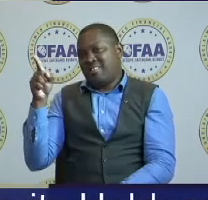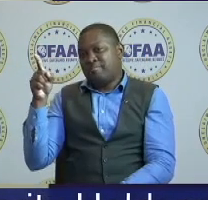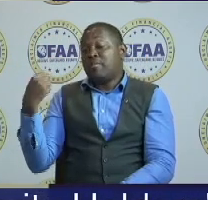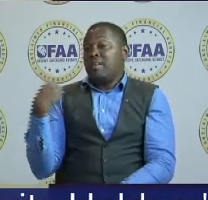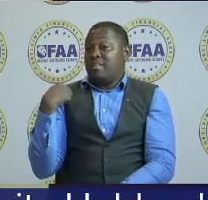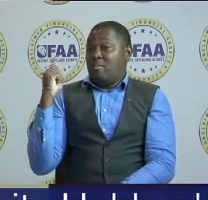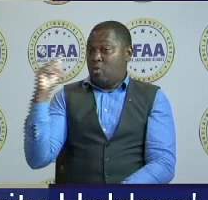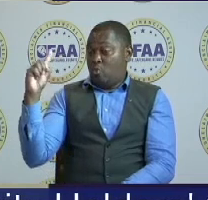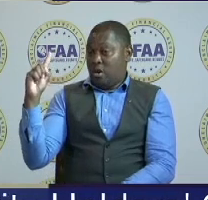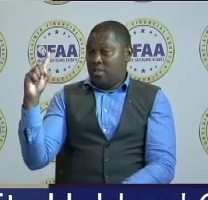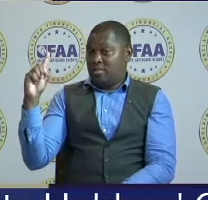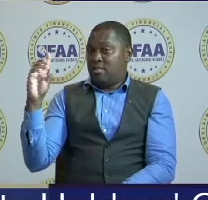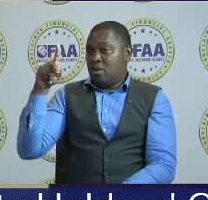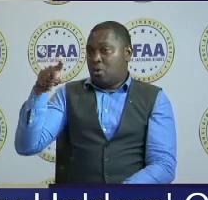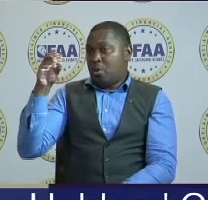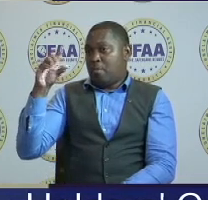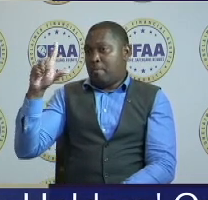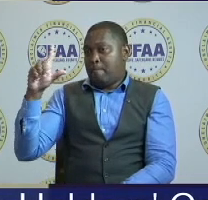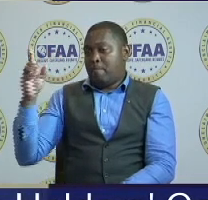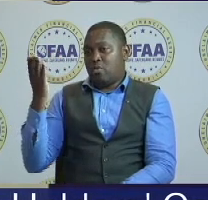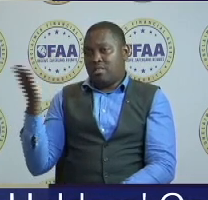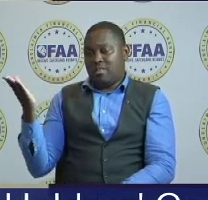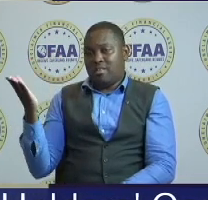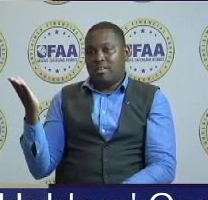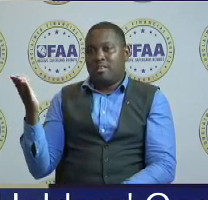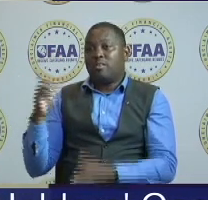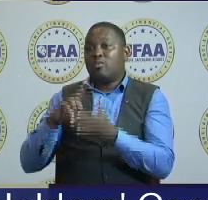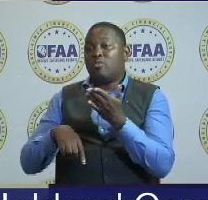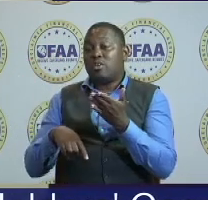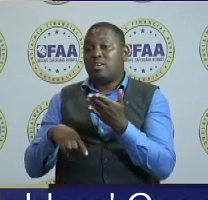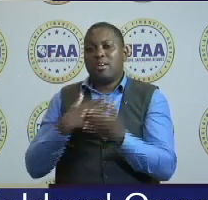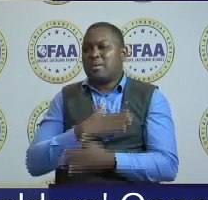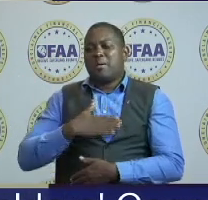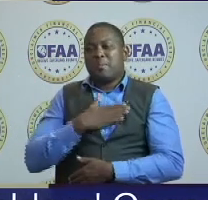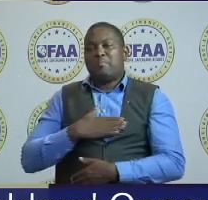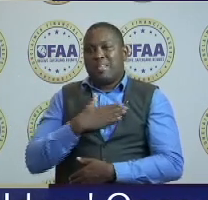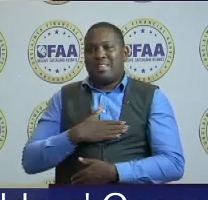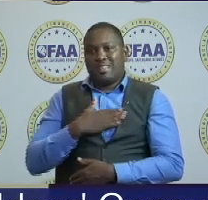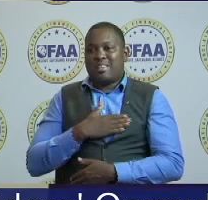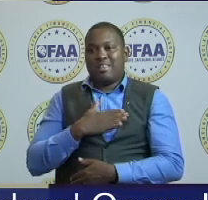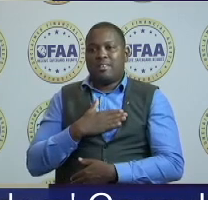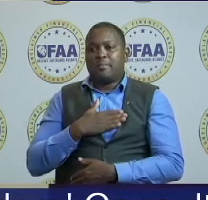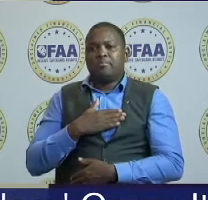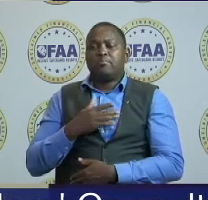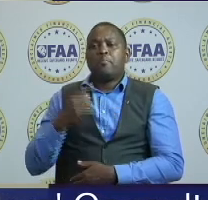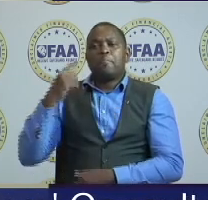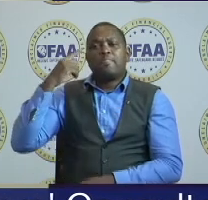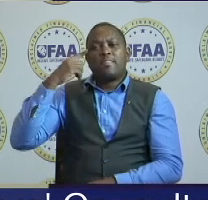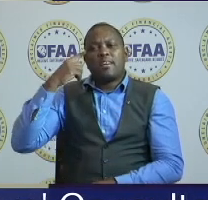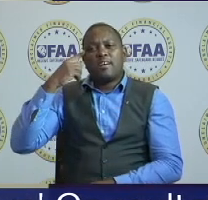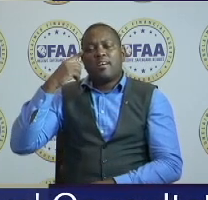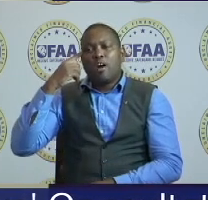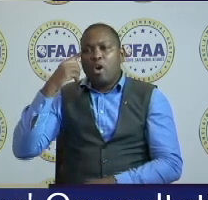poll, before we welcome our fourth and final speaker, please rate the UFAA online reporting